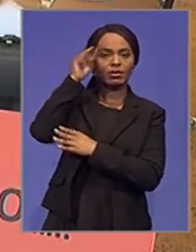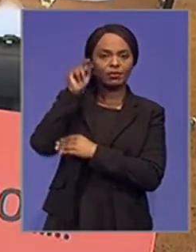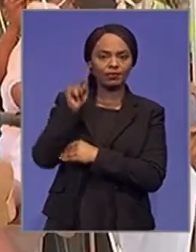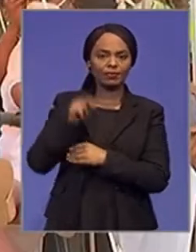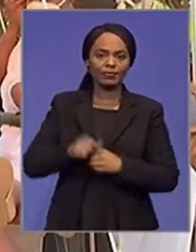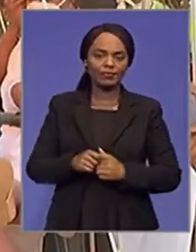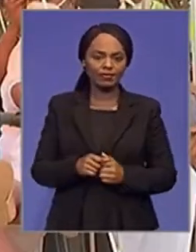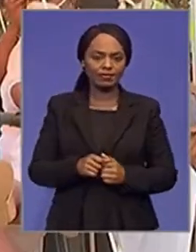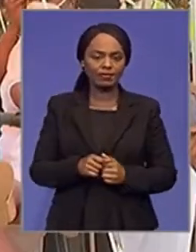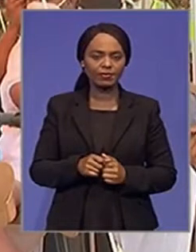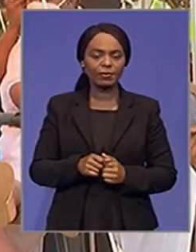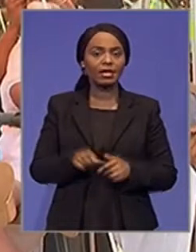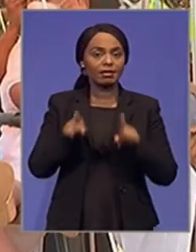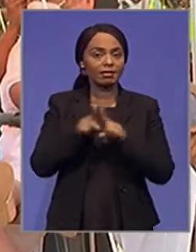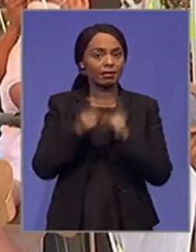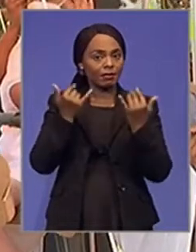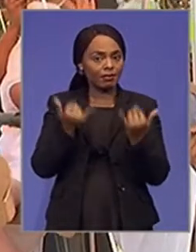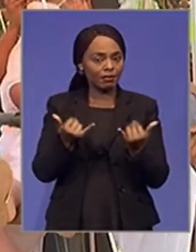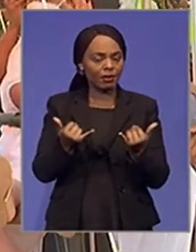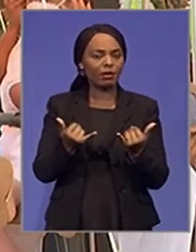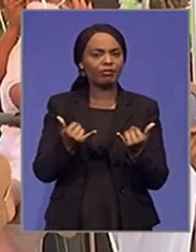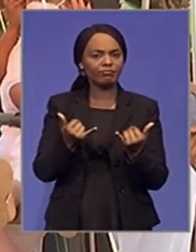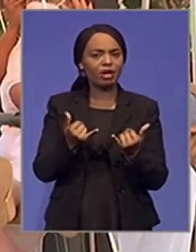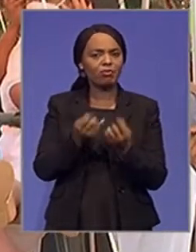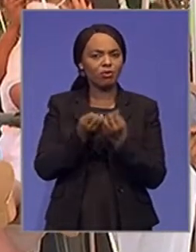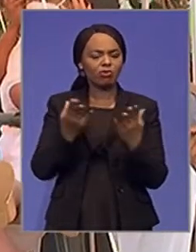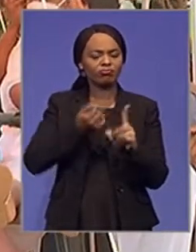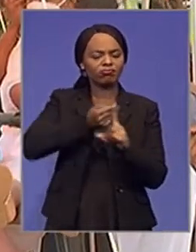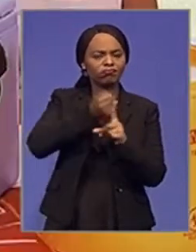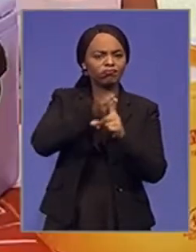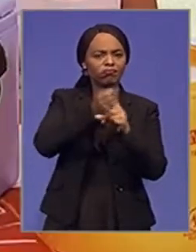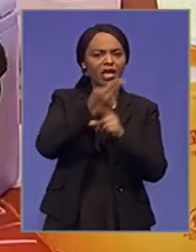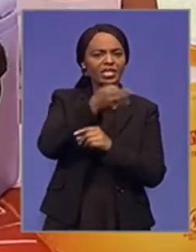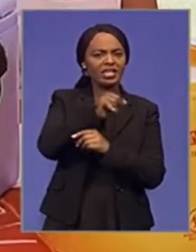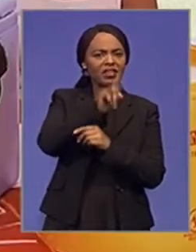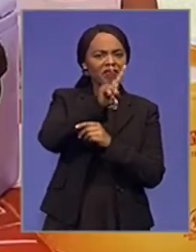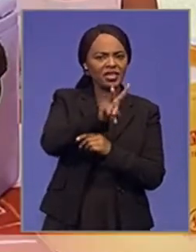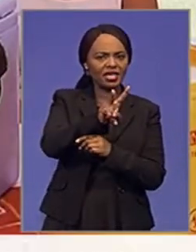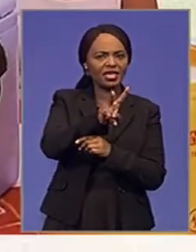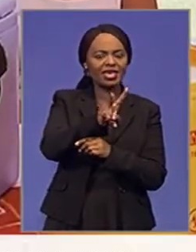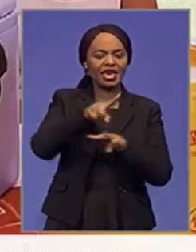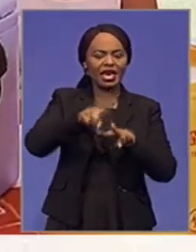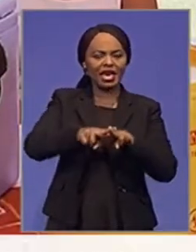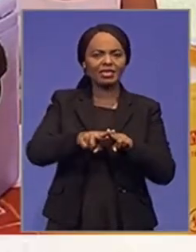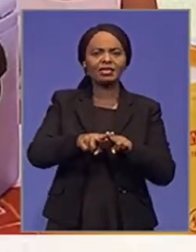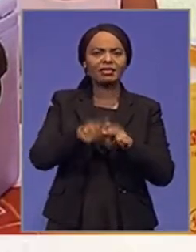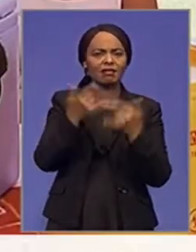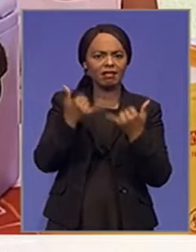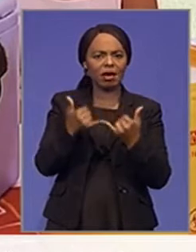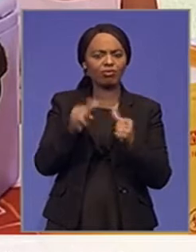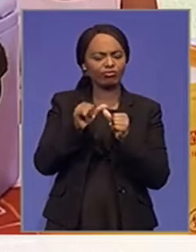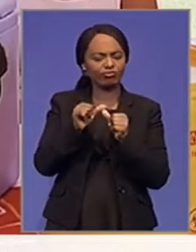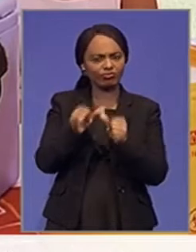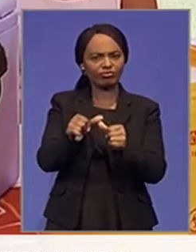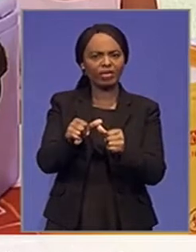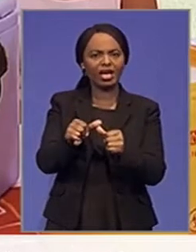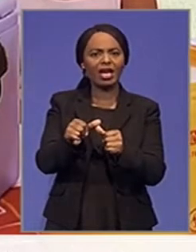jono. Mme go lebega fa twantsho ya mogare wa HIV le AIDS o eteletswe pele ke mogare